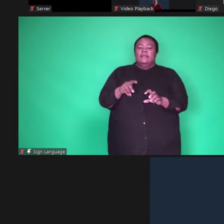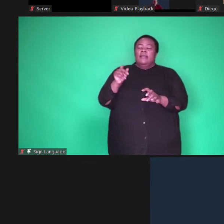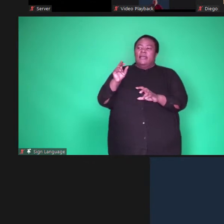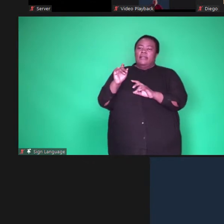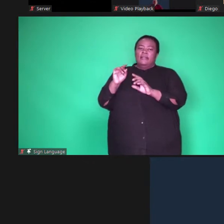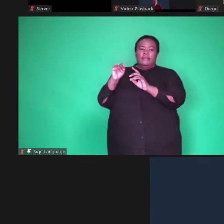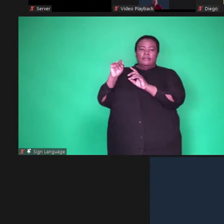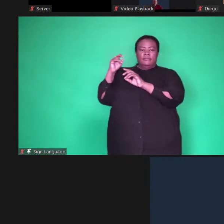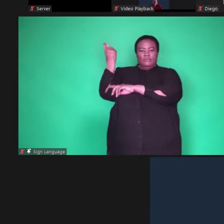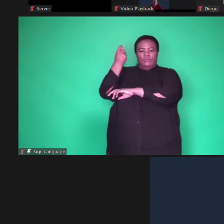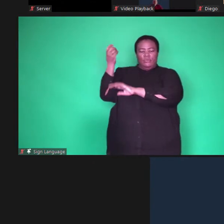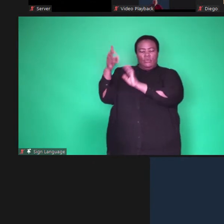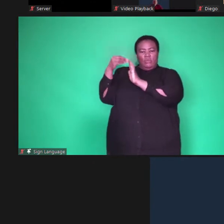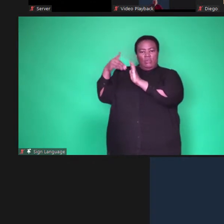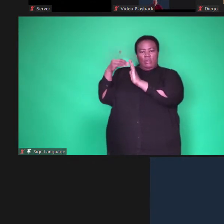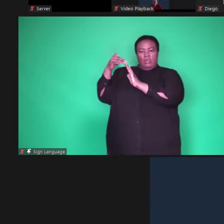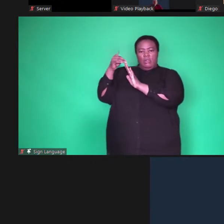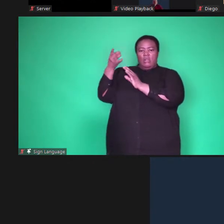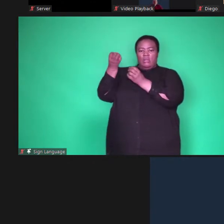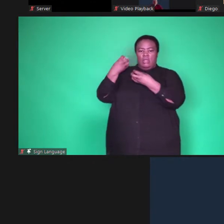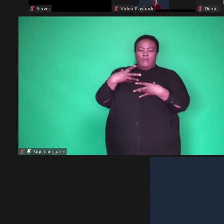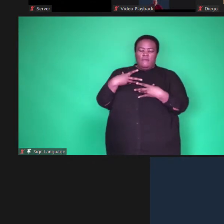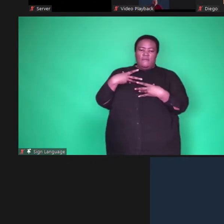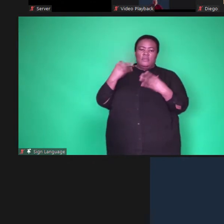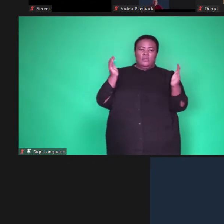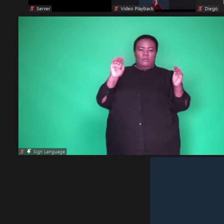of available data sets. Thank you.